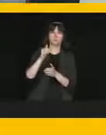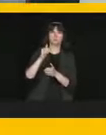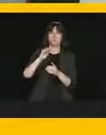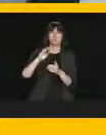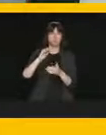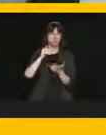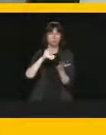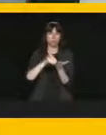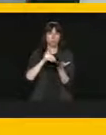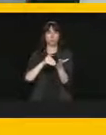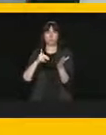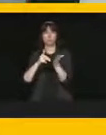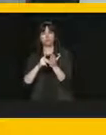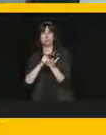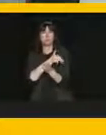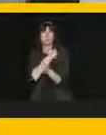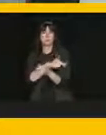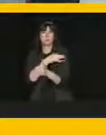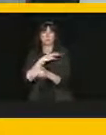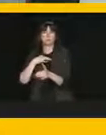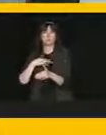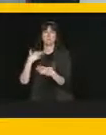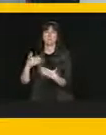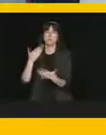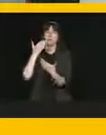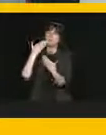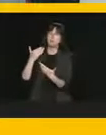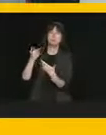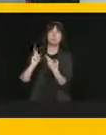who deserve not just our thanks, but our support.